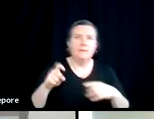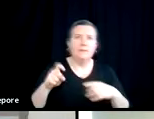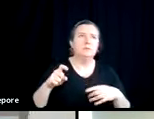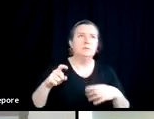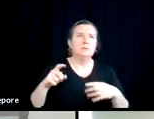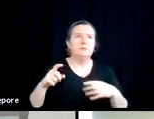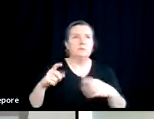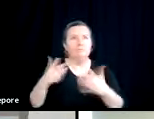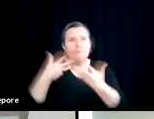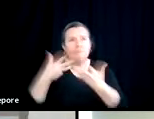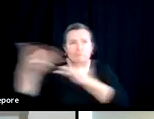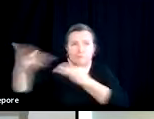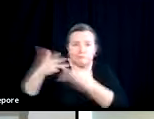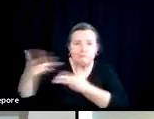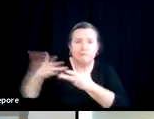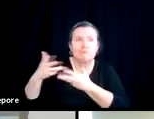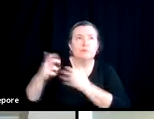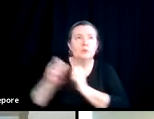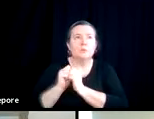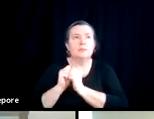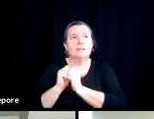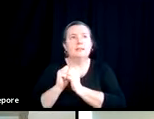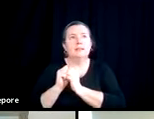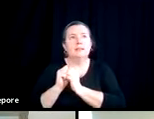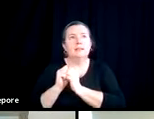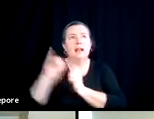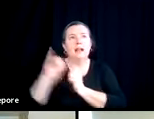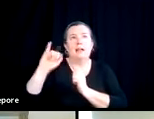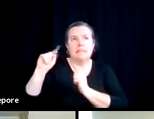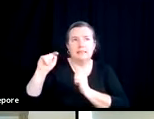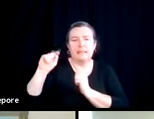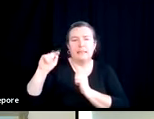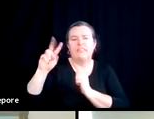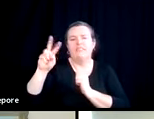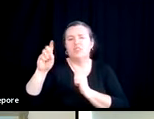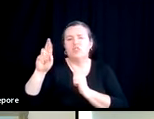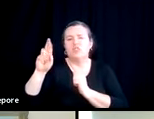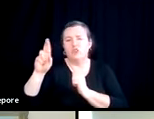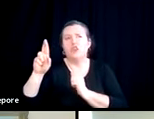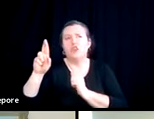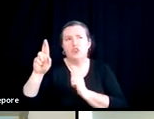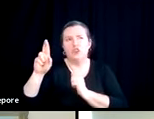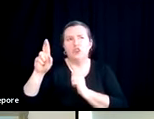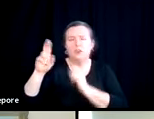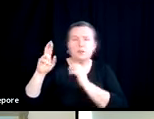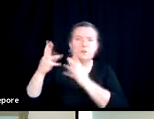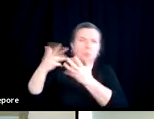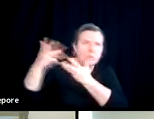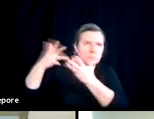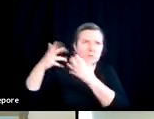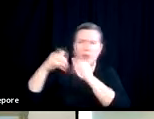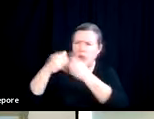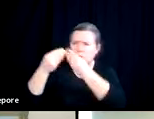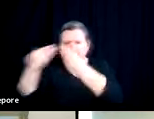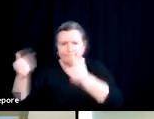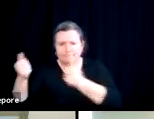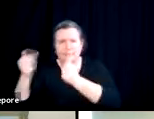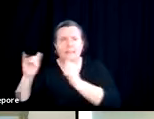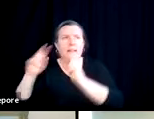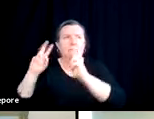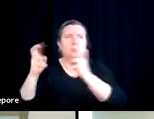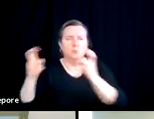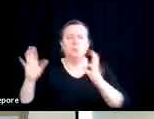Microsoft, who's the vendor, almost every day to work out those bugs. Judy,